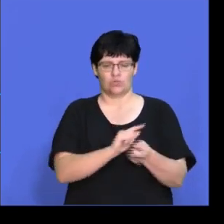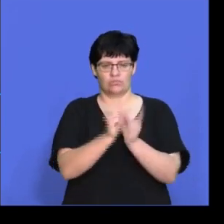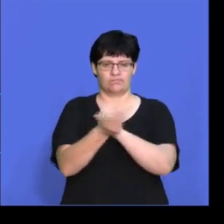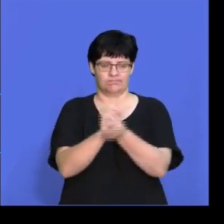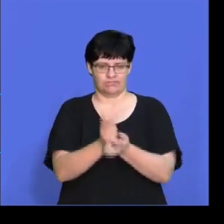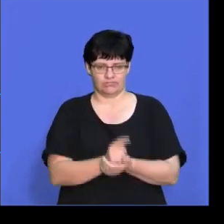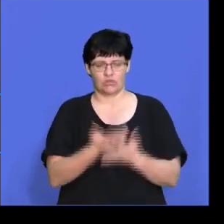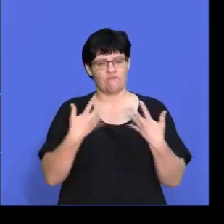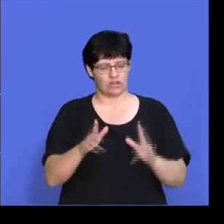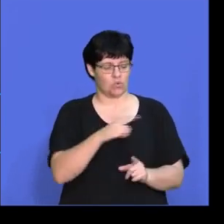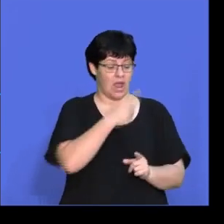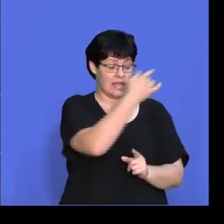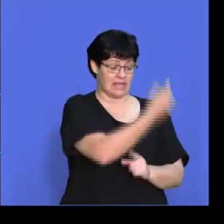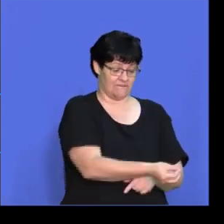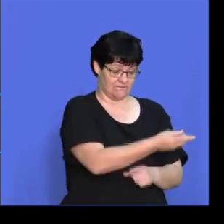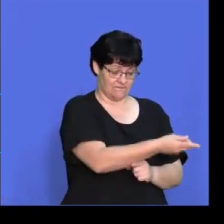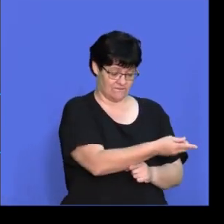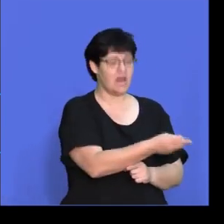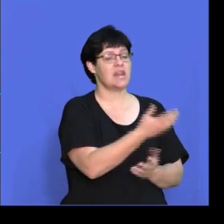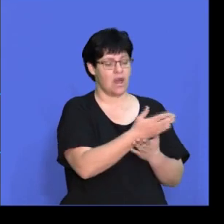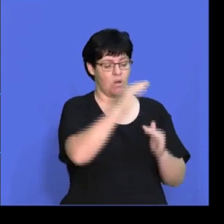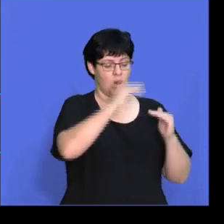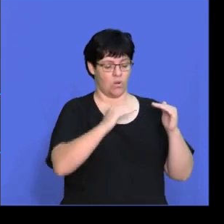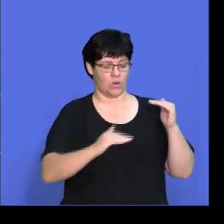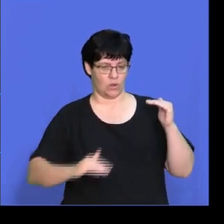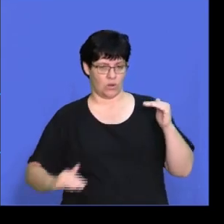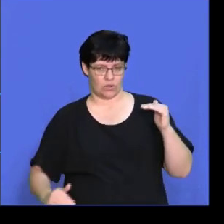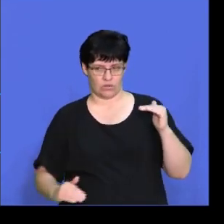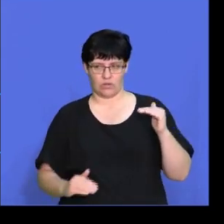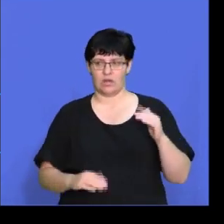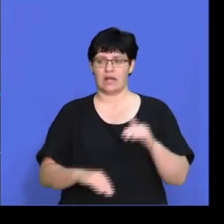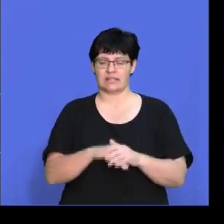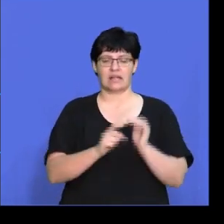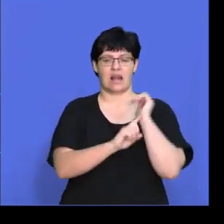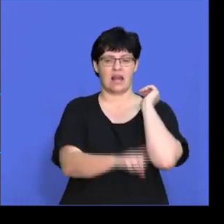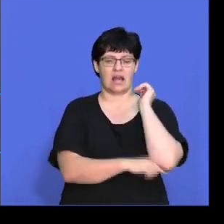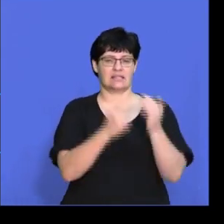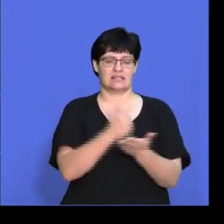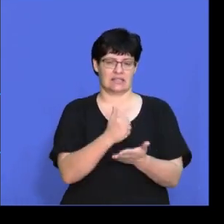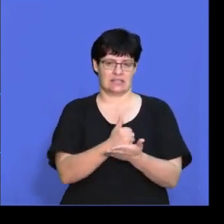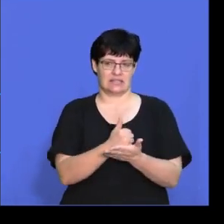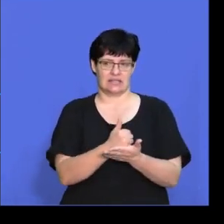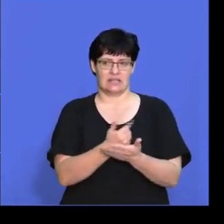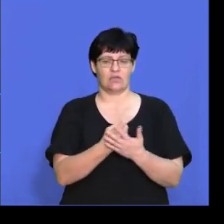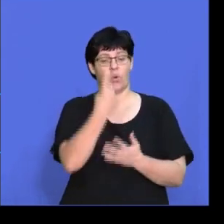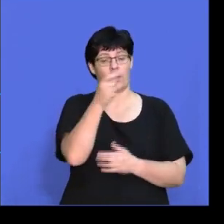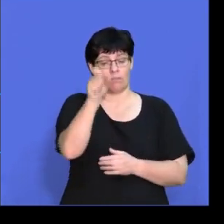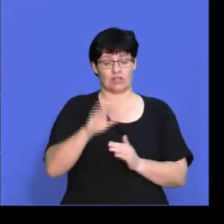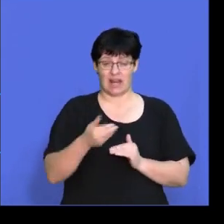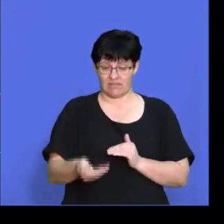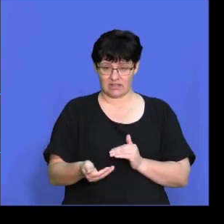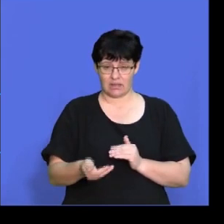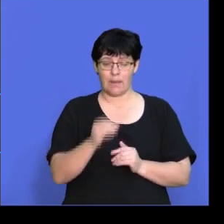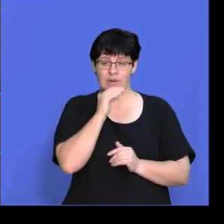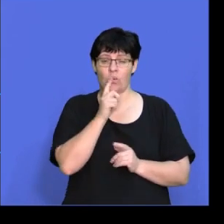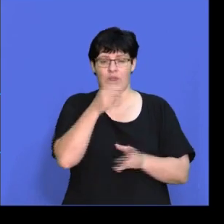number of ways to be filled. So once they've already got a student on them, we go lower and lower and lower and lower until we get to the last seat, and there's